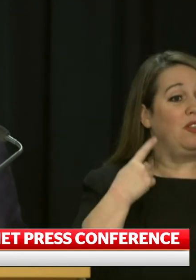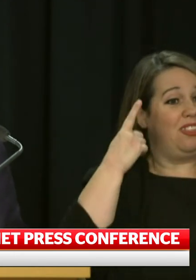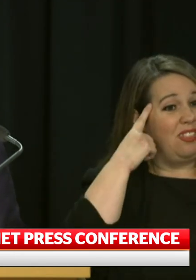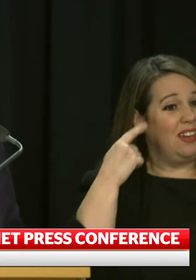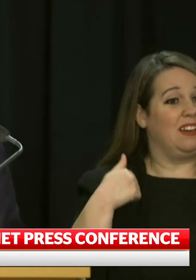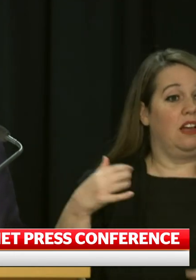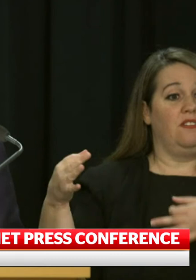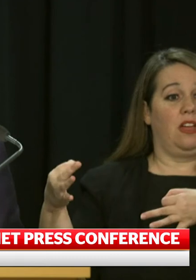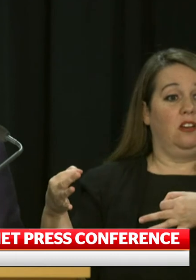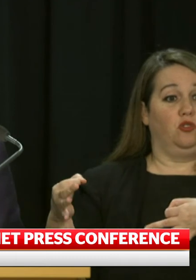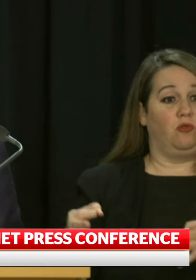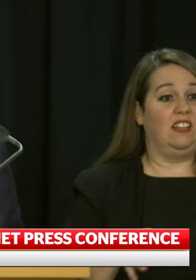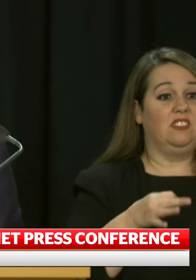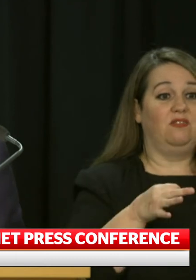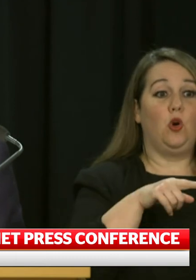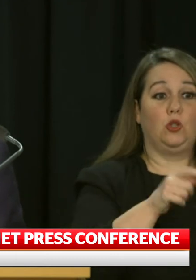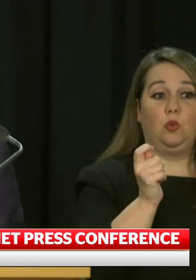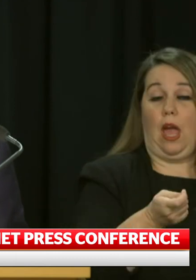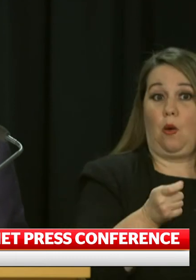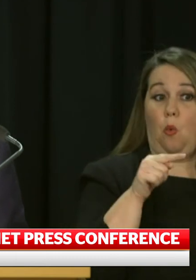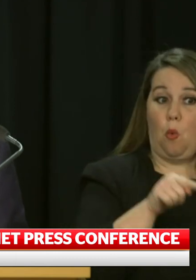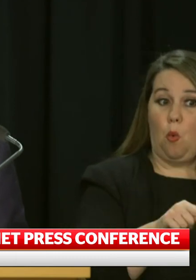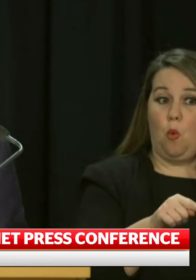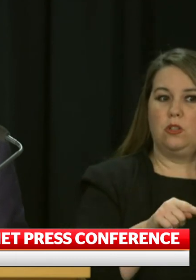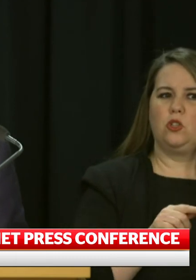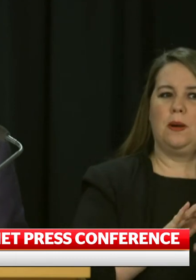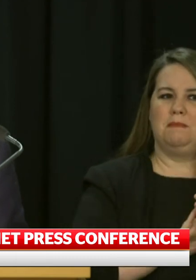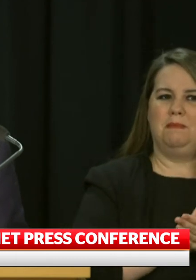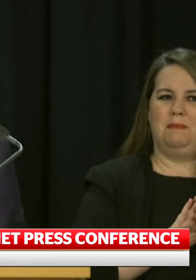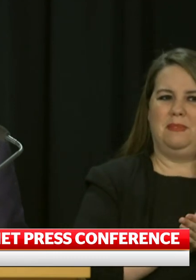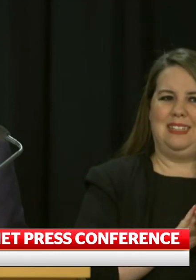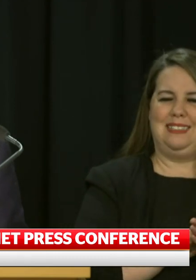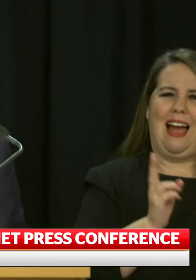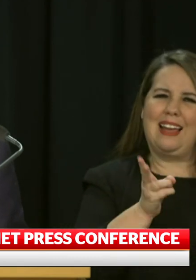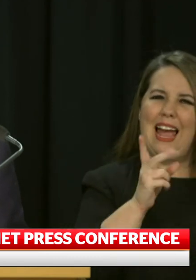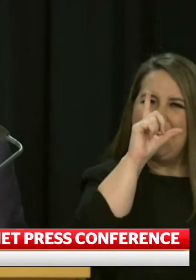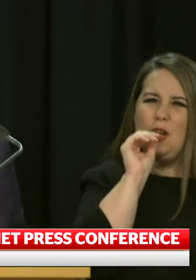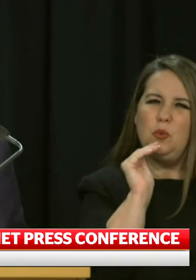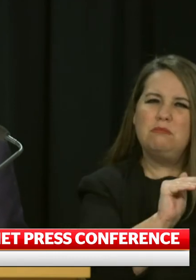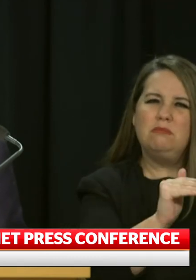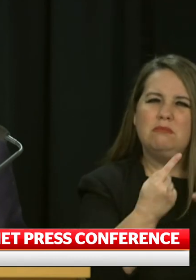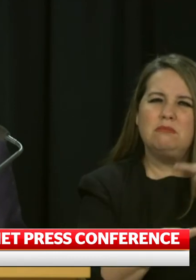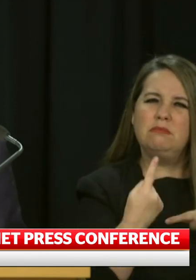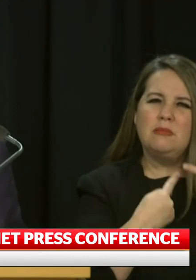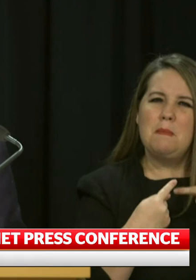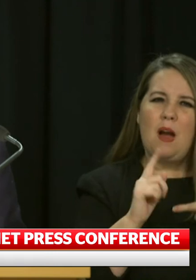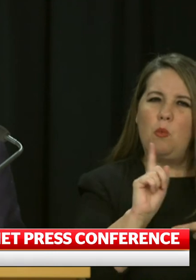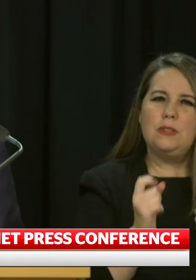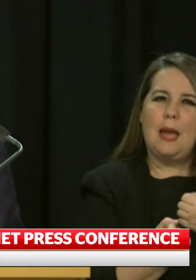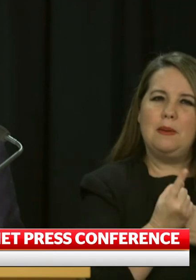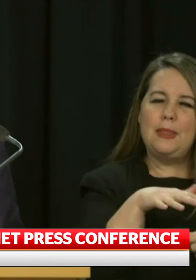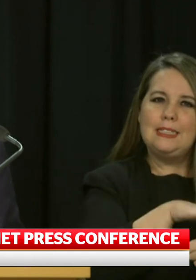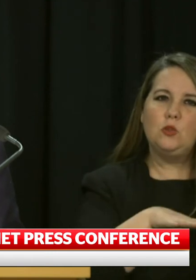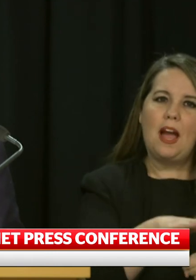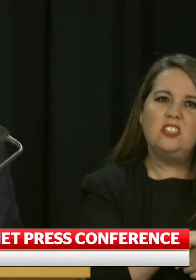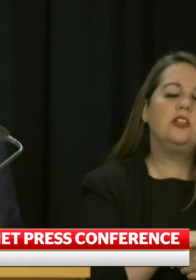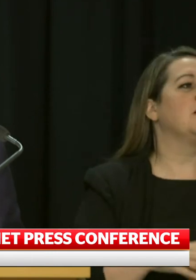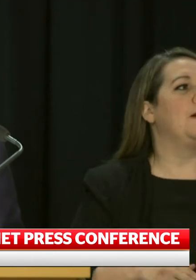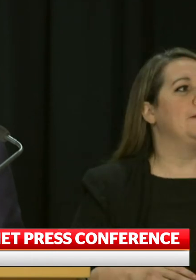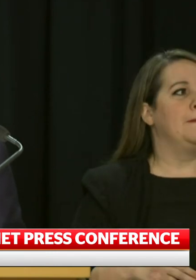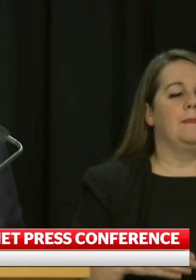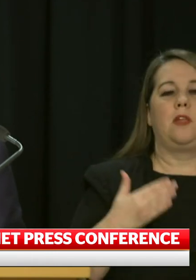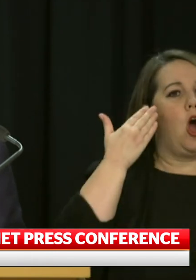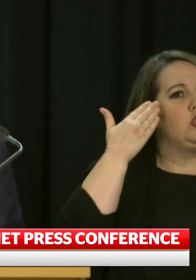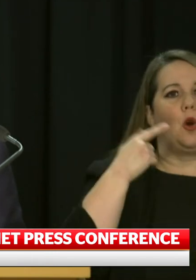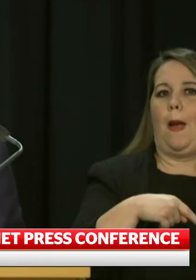not familiar with the details of that case, Claudine. I'm sorry, so I can't help. Yeah, I'm not familiar with the